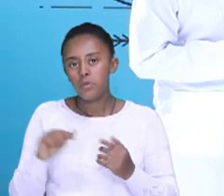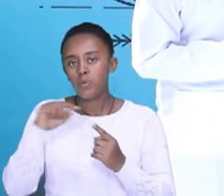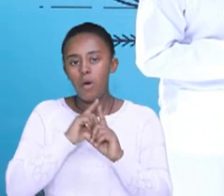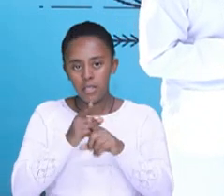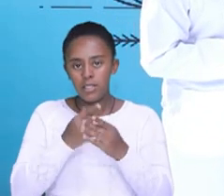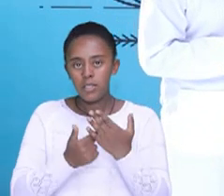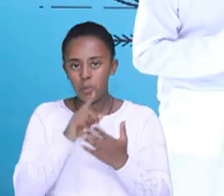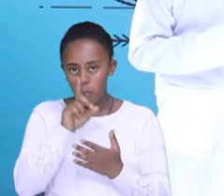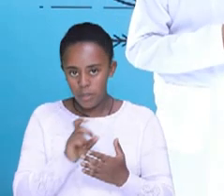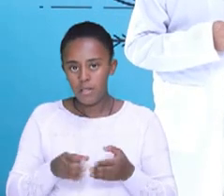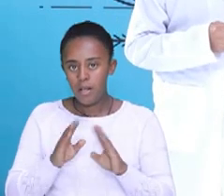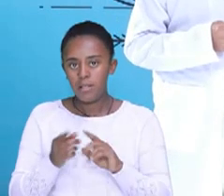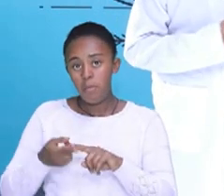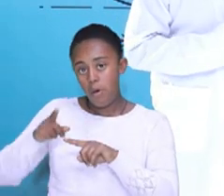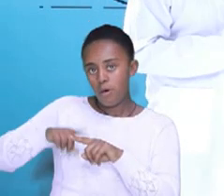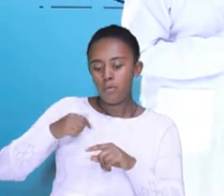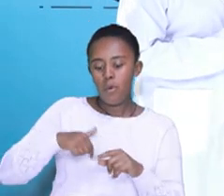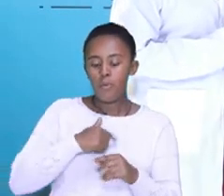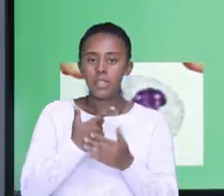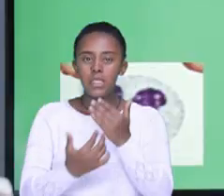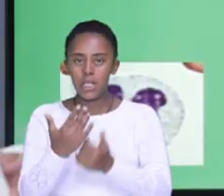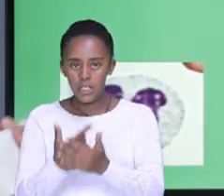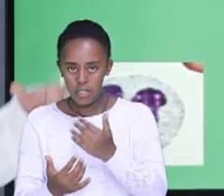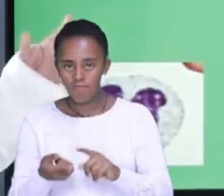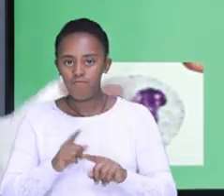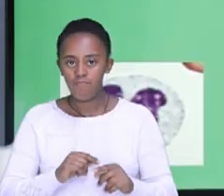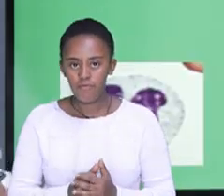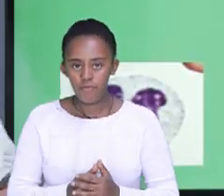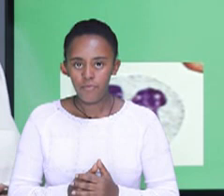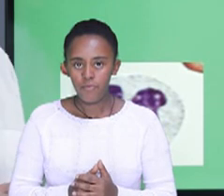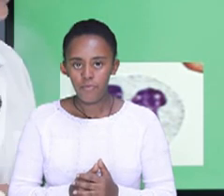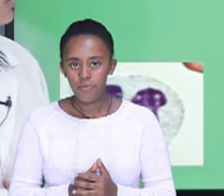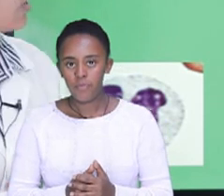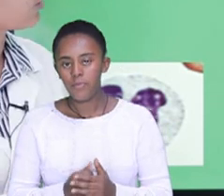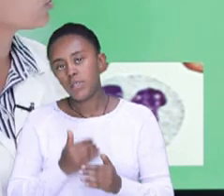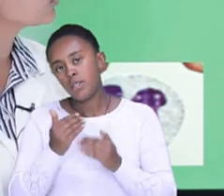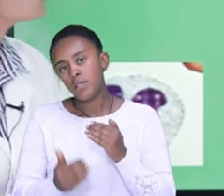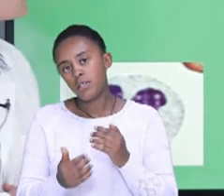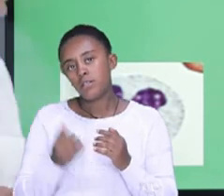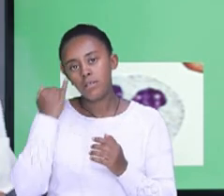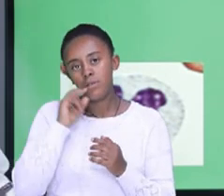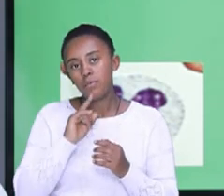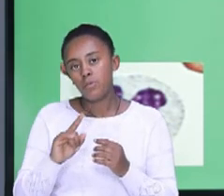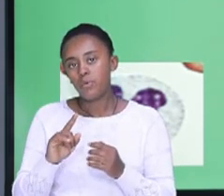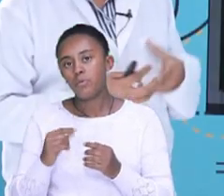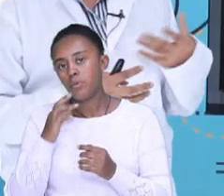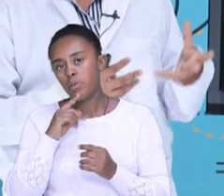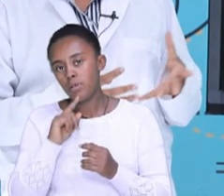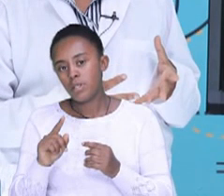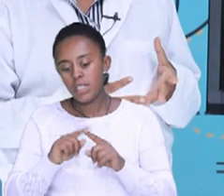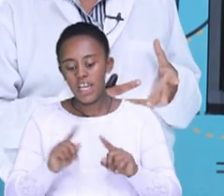Answer this question, and let's back to our discussion. The next point that we are going to see is